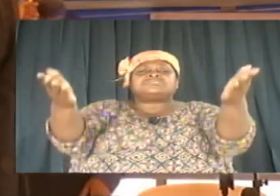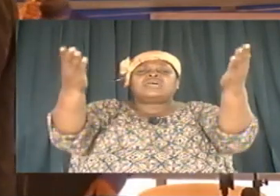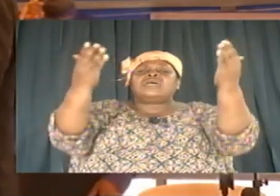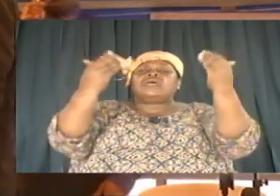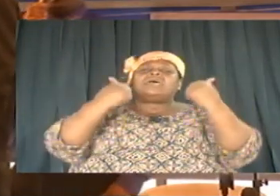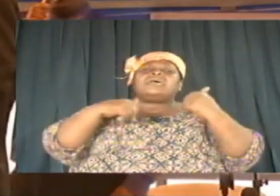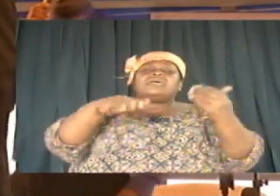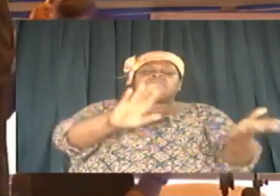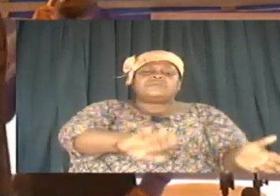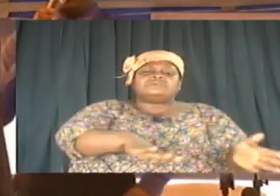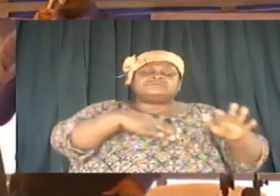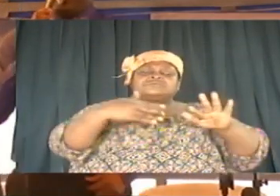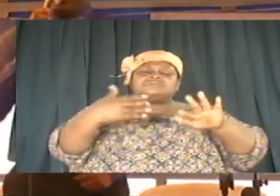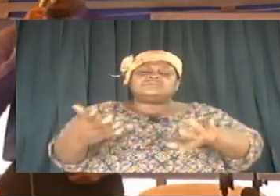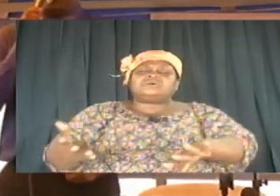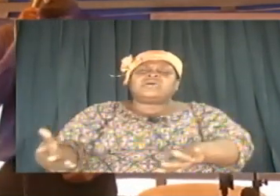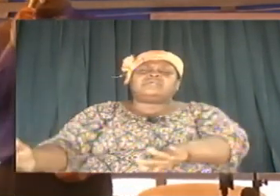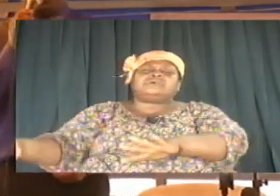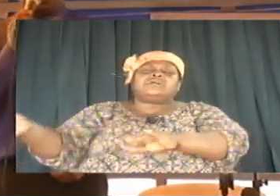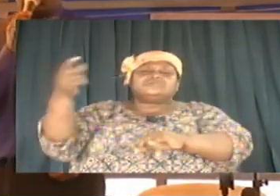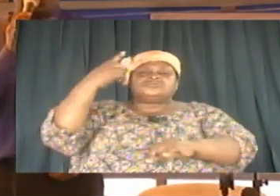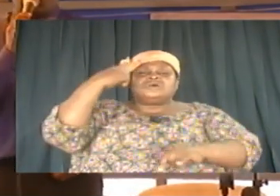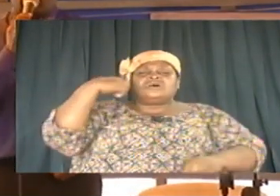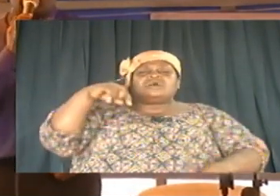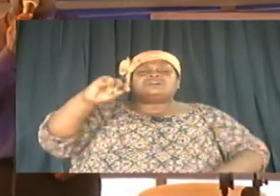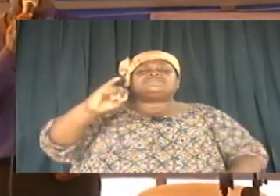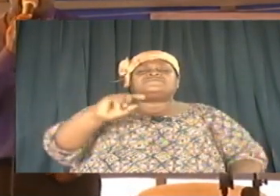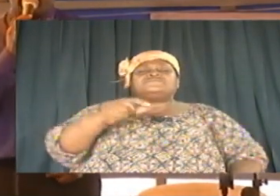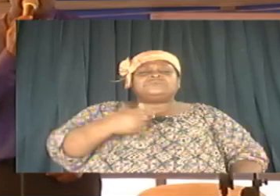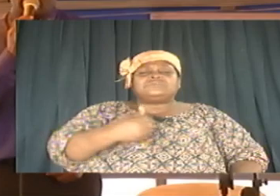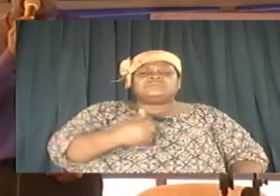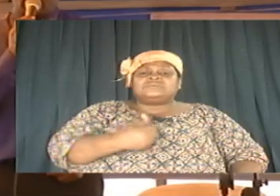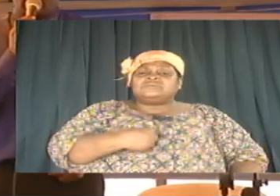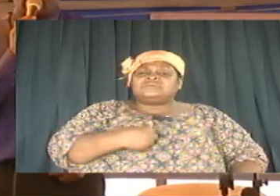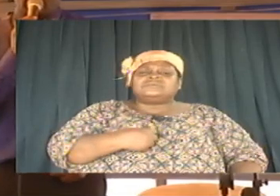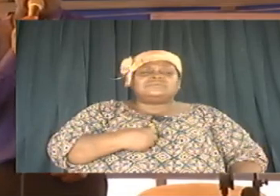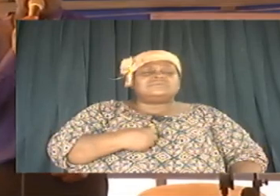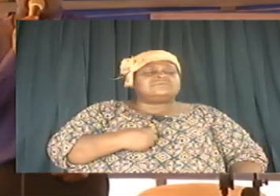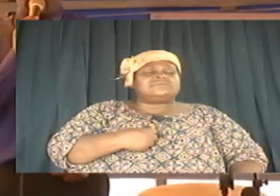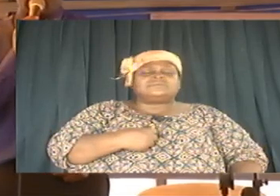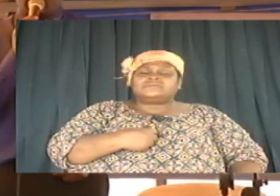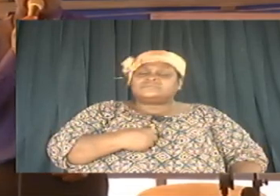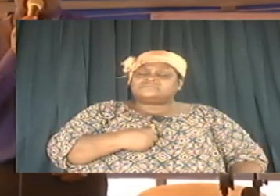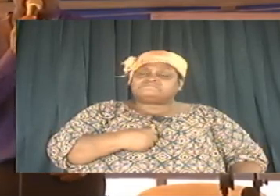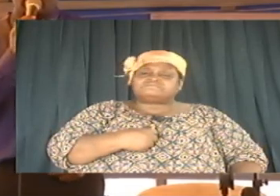Jesus came and did it just for me.